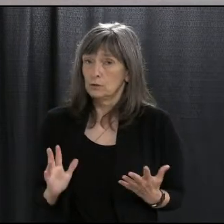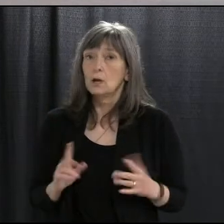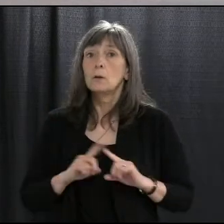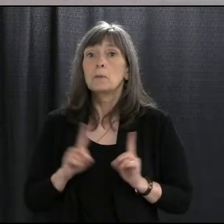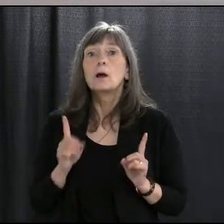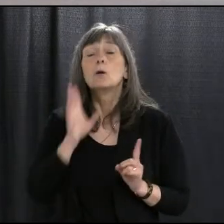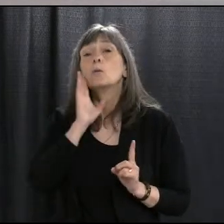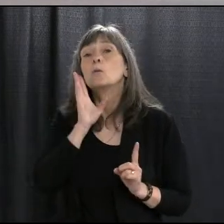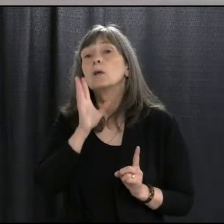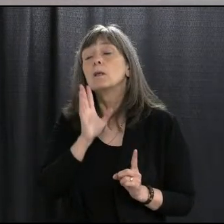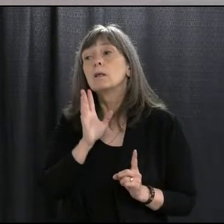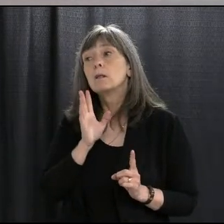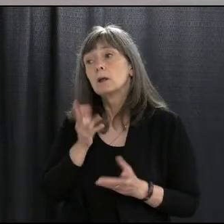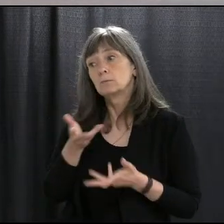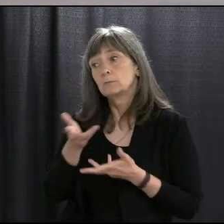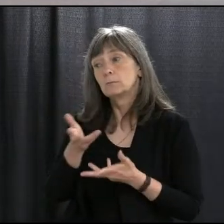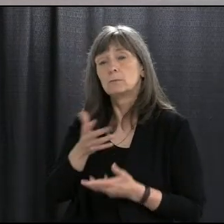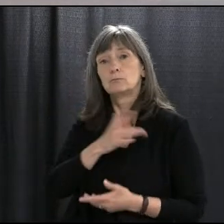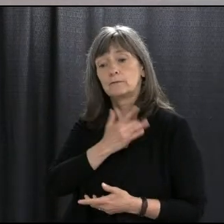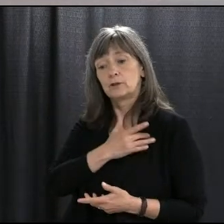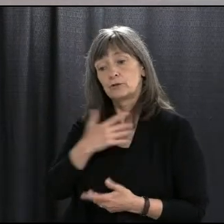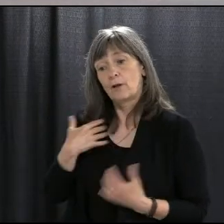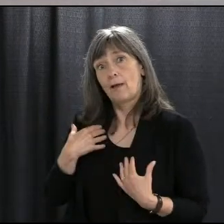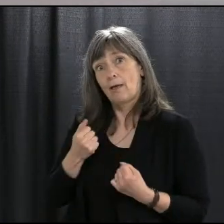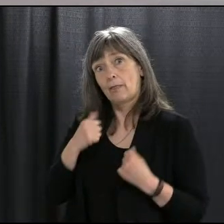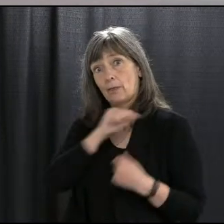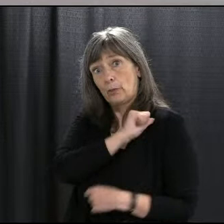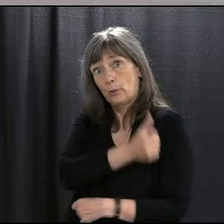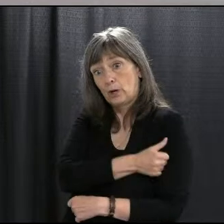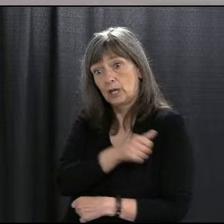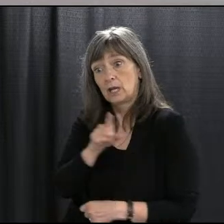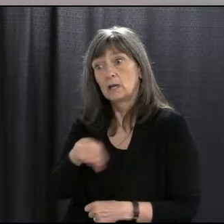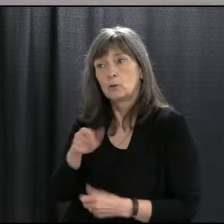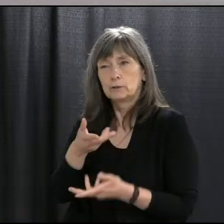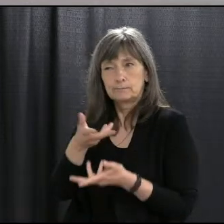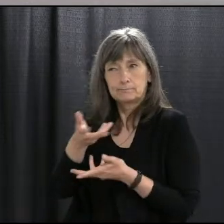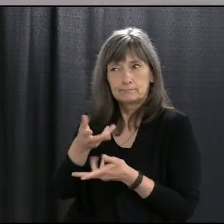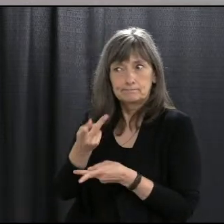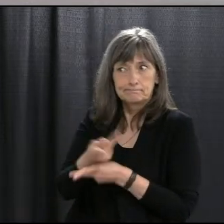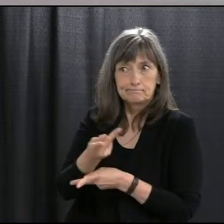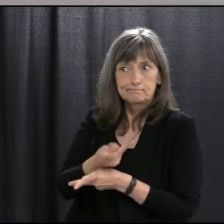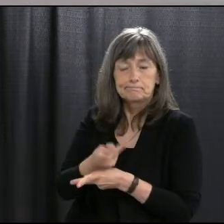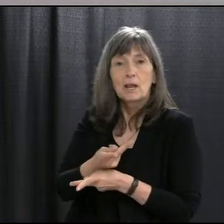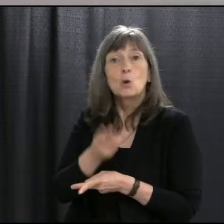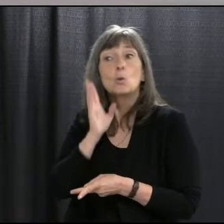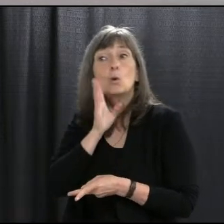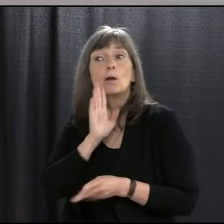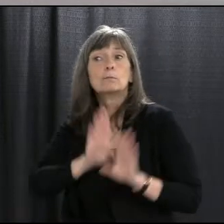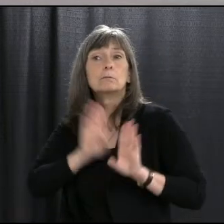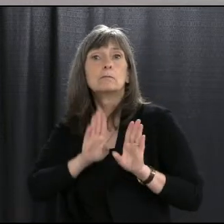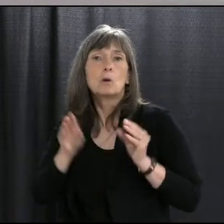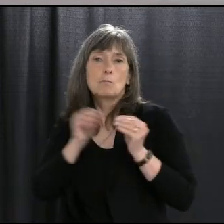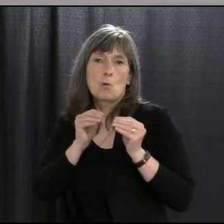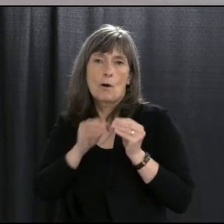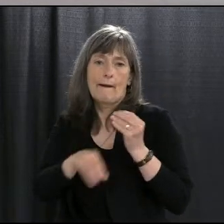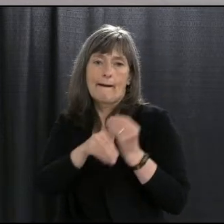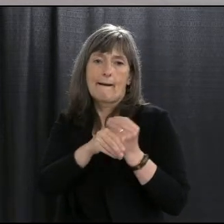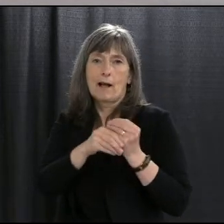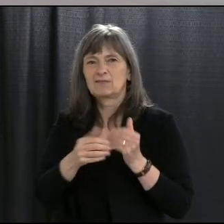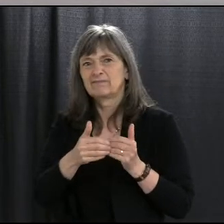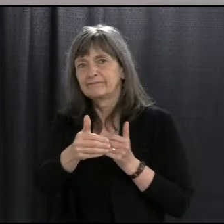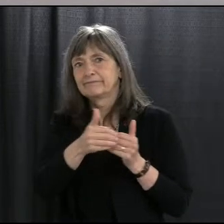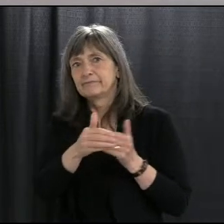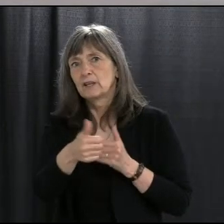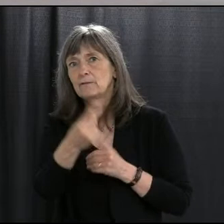working with the Provincial Health Authority to put an RFP out for additional units in the coming months